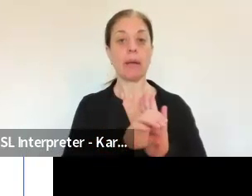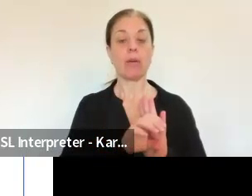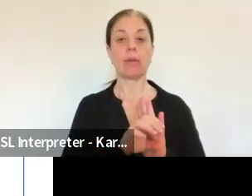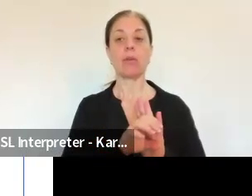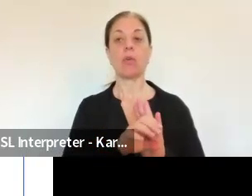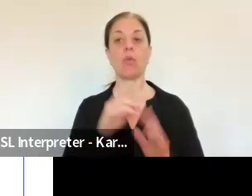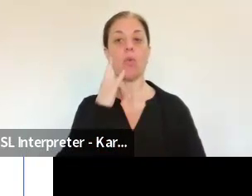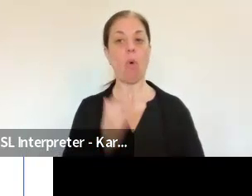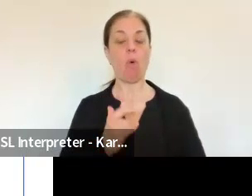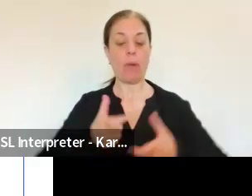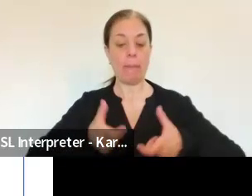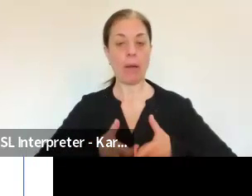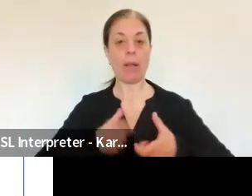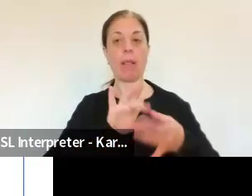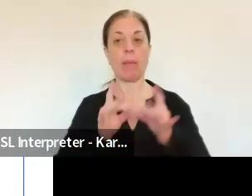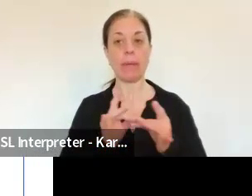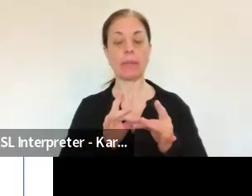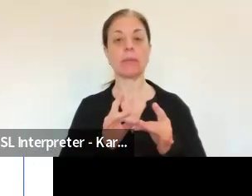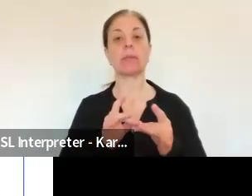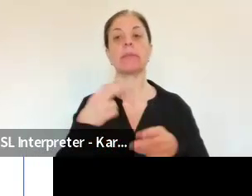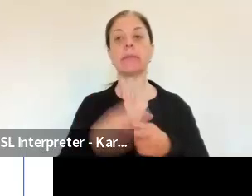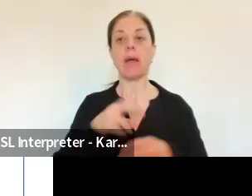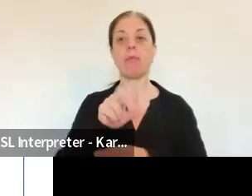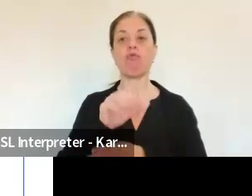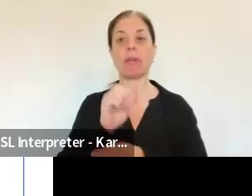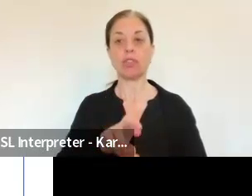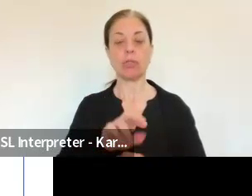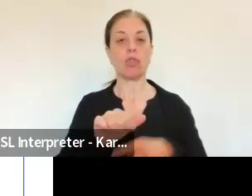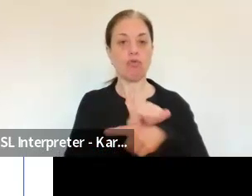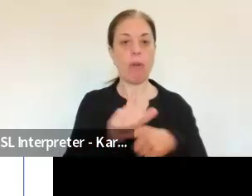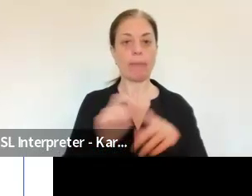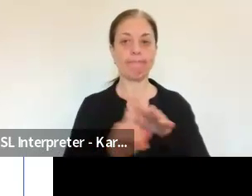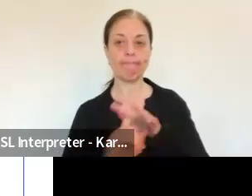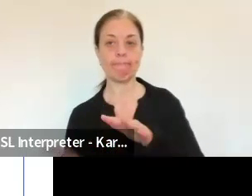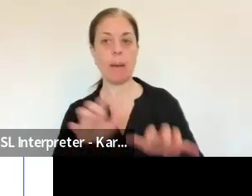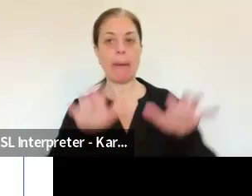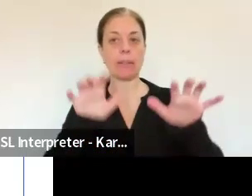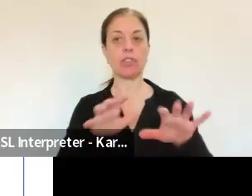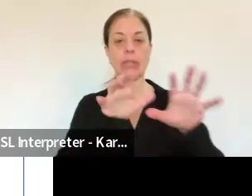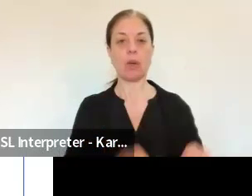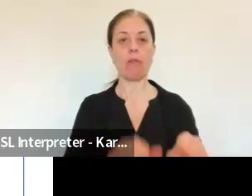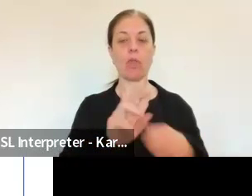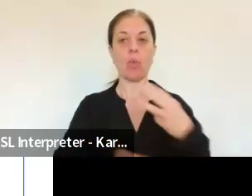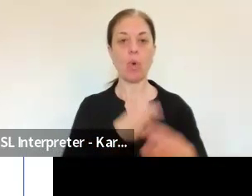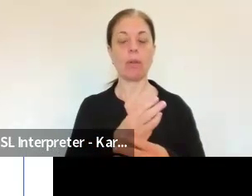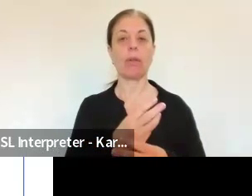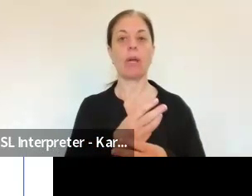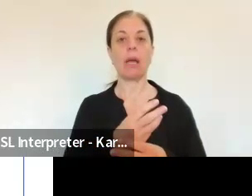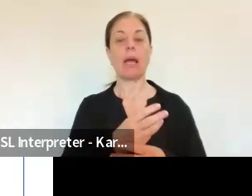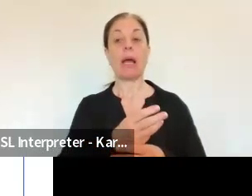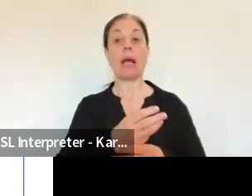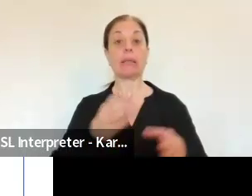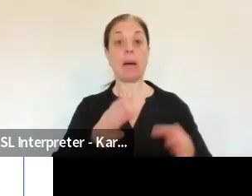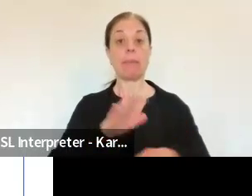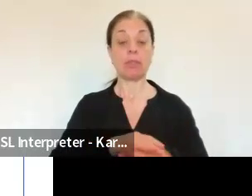Olympics champion named Racer, who helps the twins train to outrun the monsters taking over the world. With zombies on their heels, will the twins